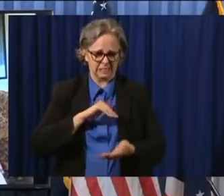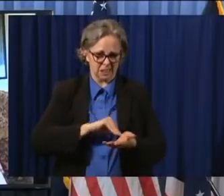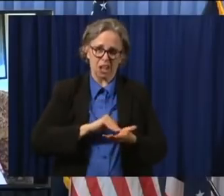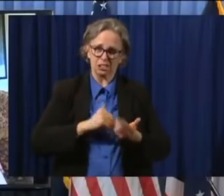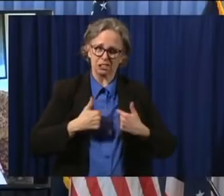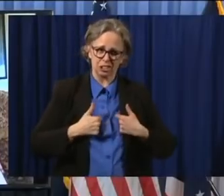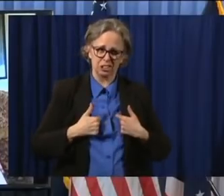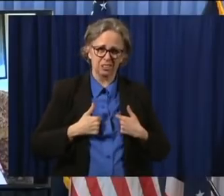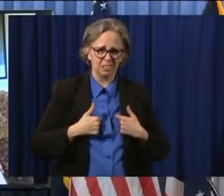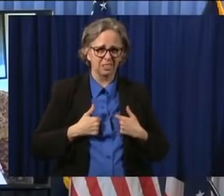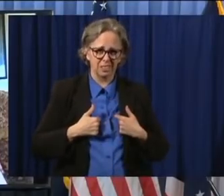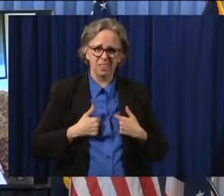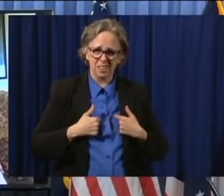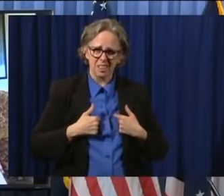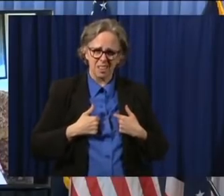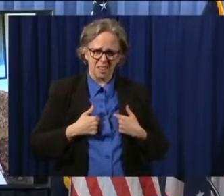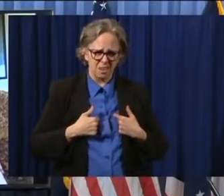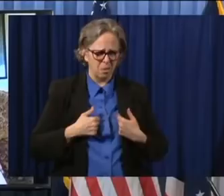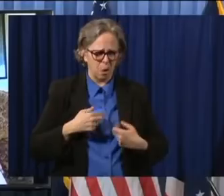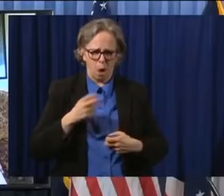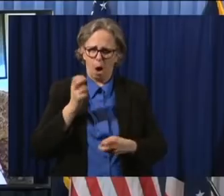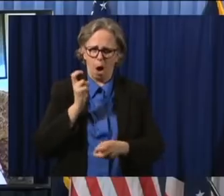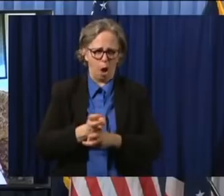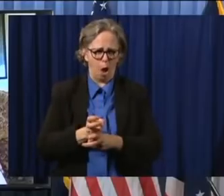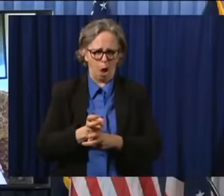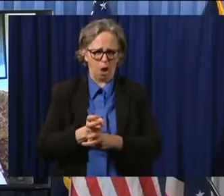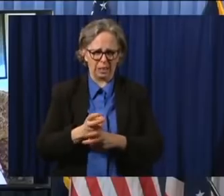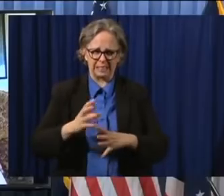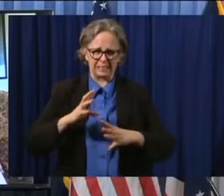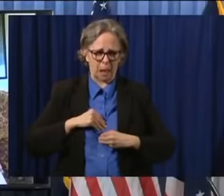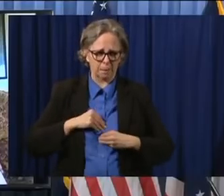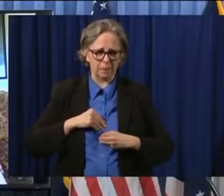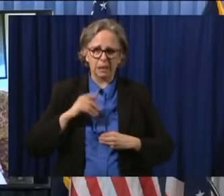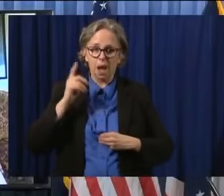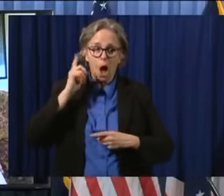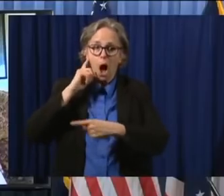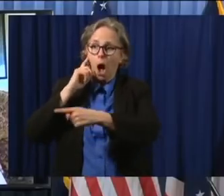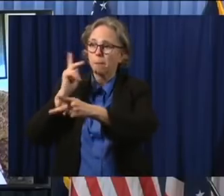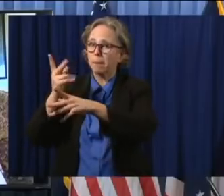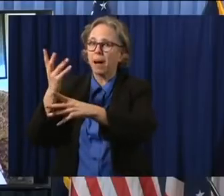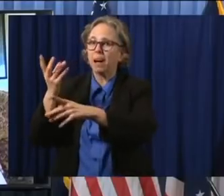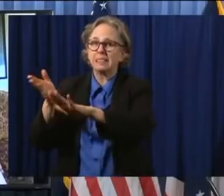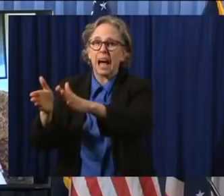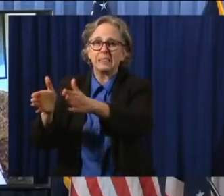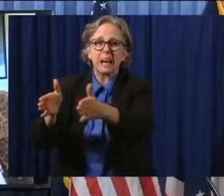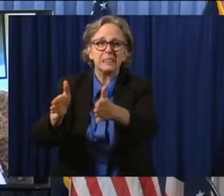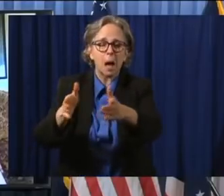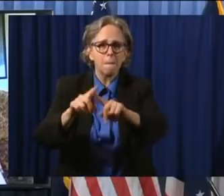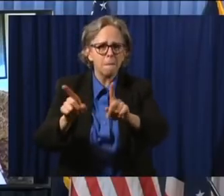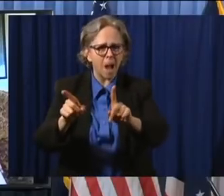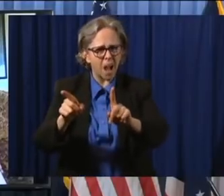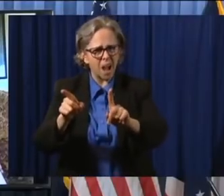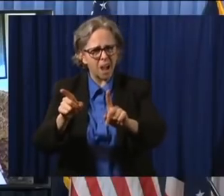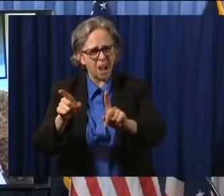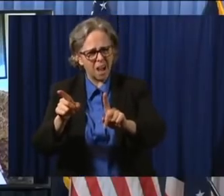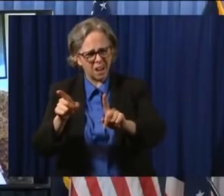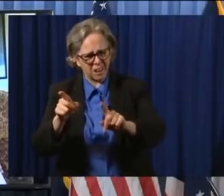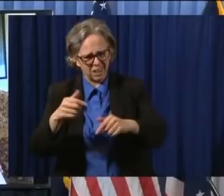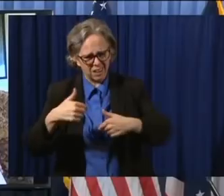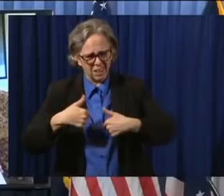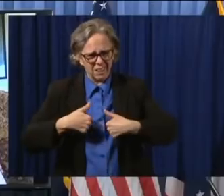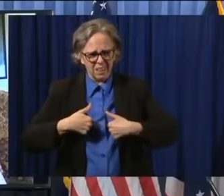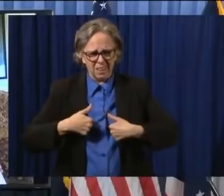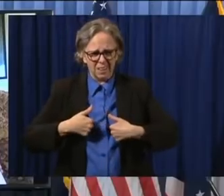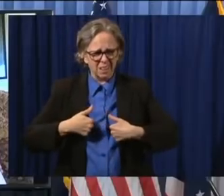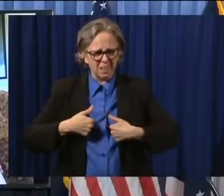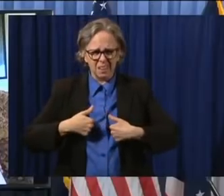talk a lot about people dying from this. And people don't talk about the thing we talk about in medicine called morbidity,